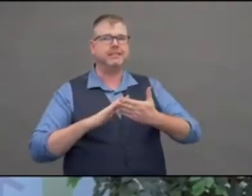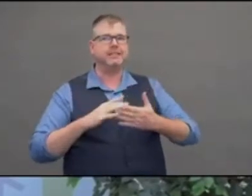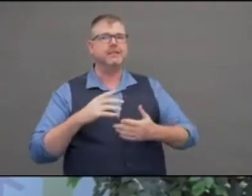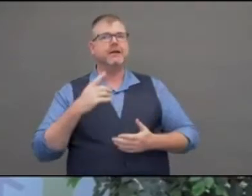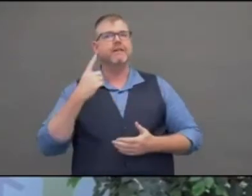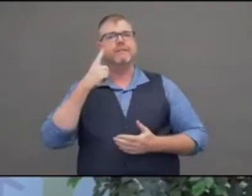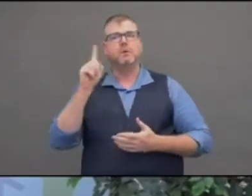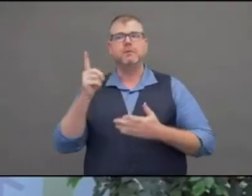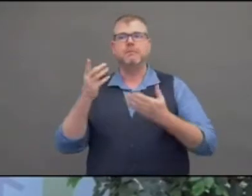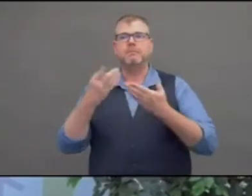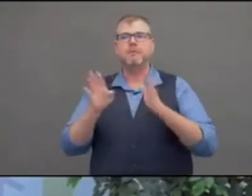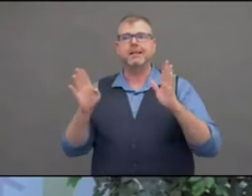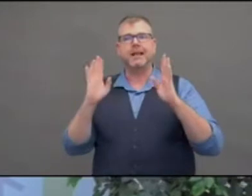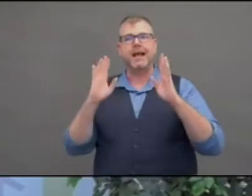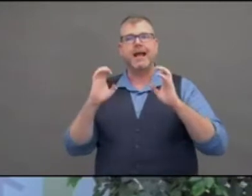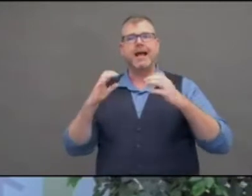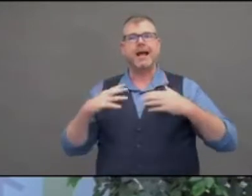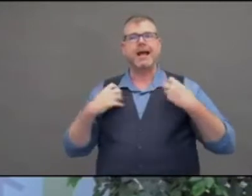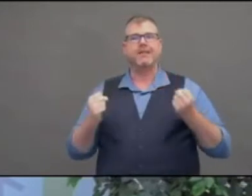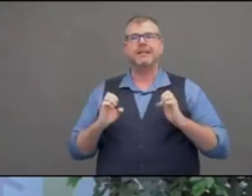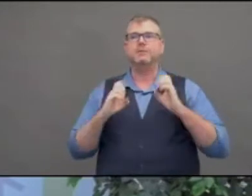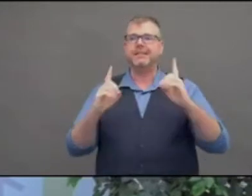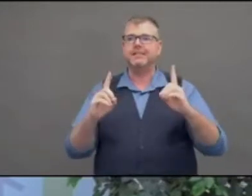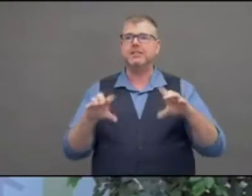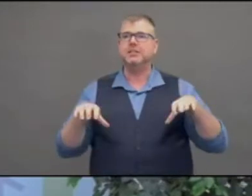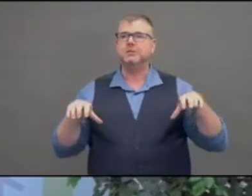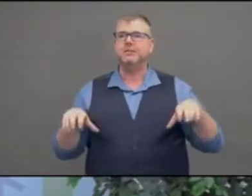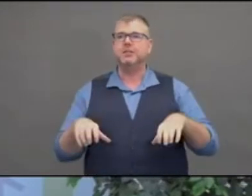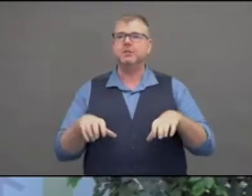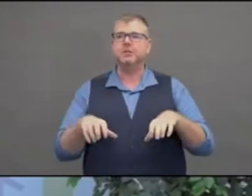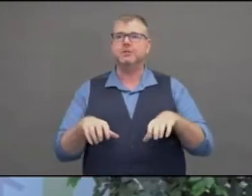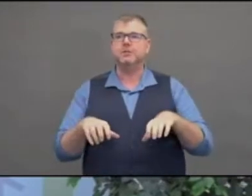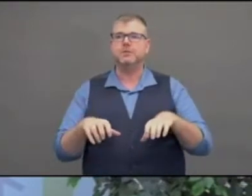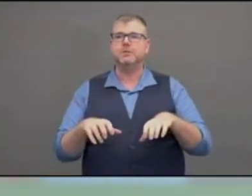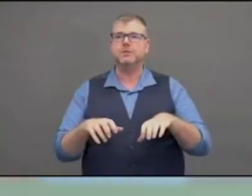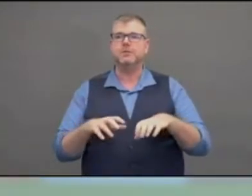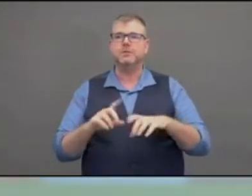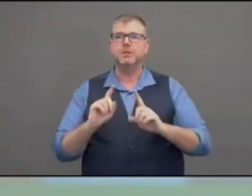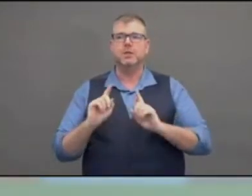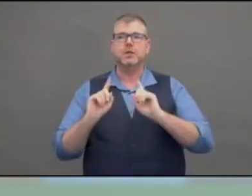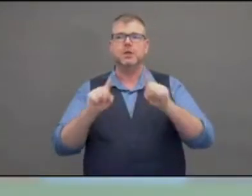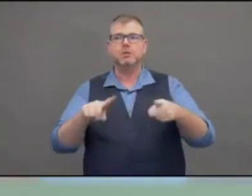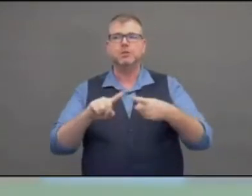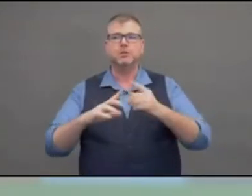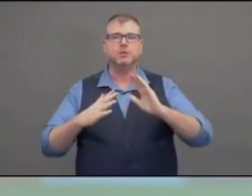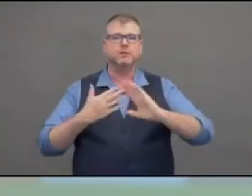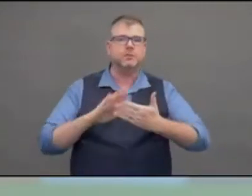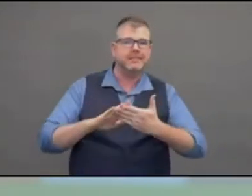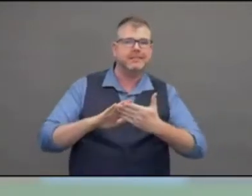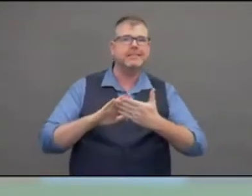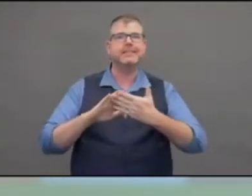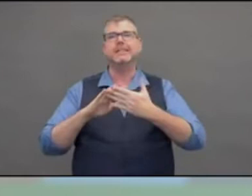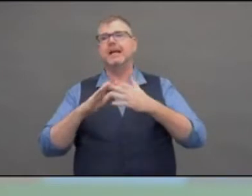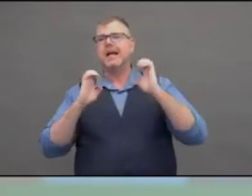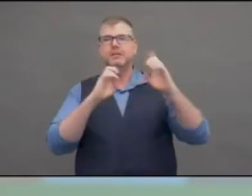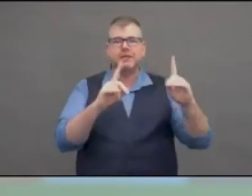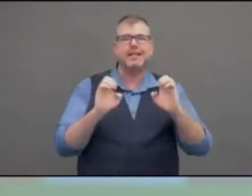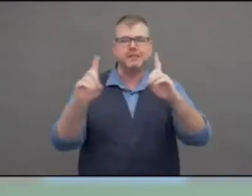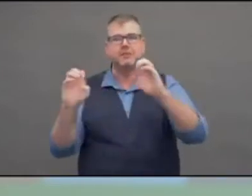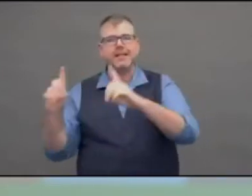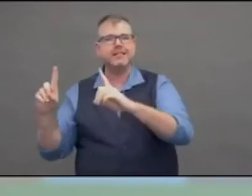Health education, we do, we go into our community and educate our community on cancer through